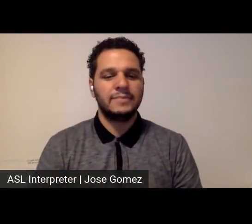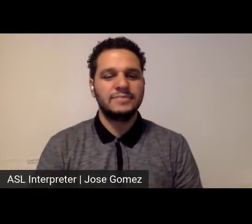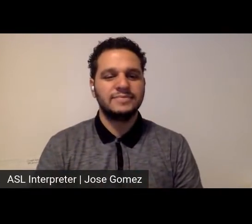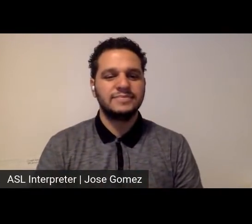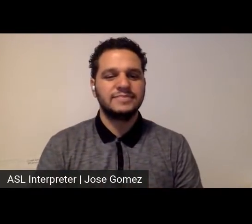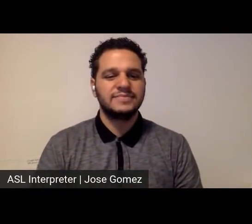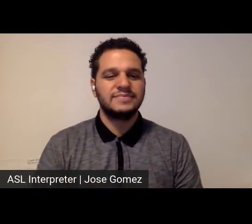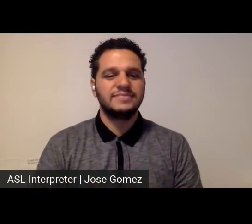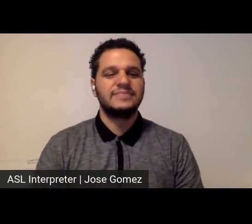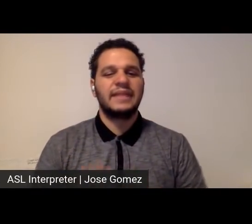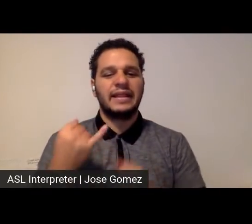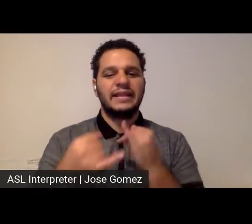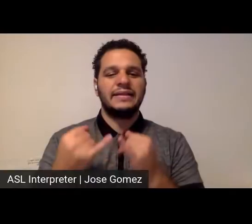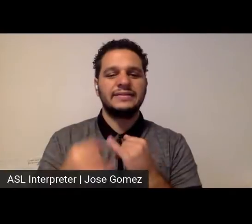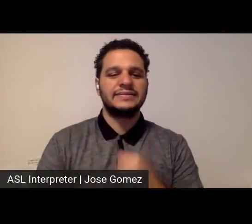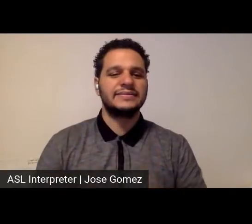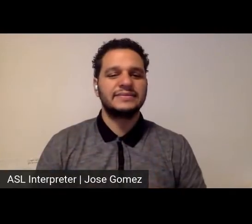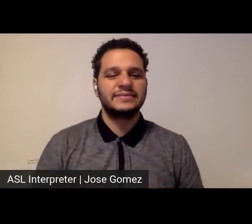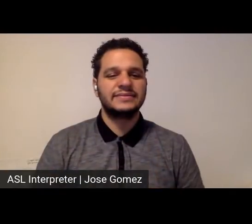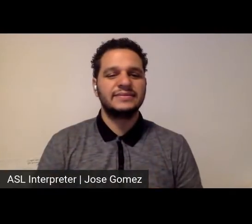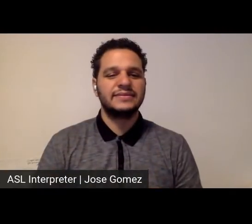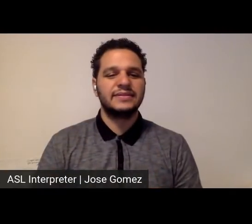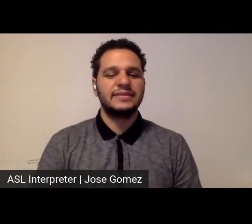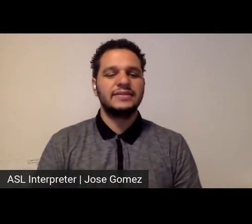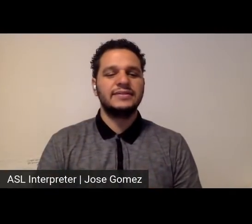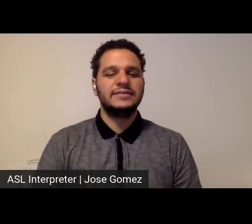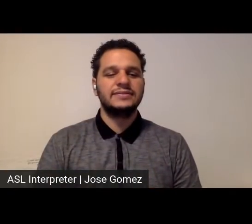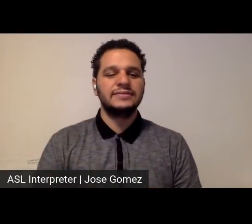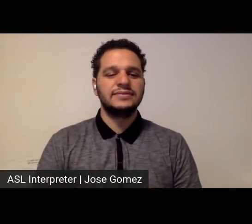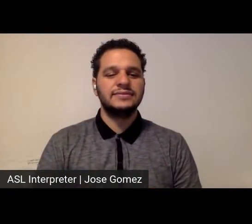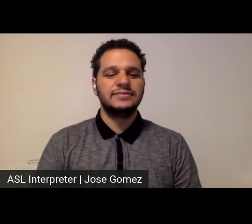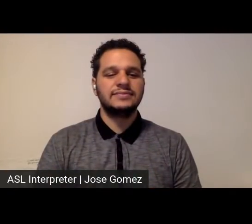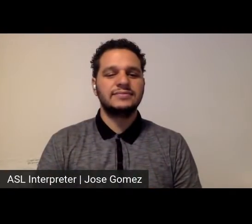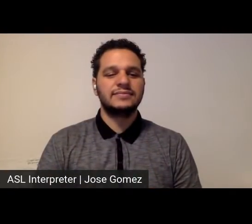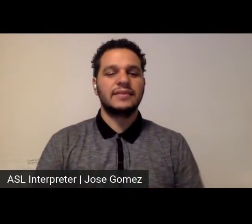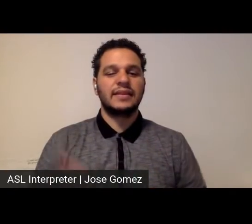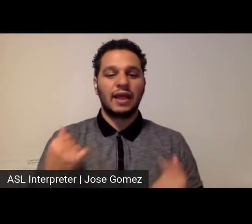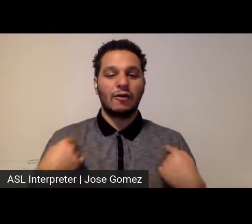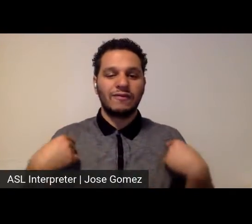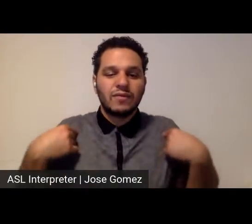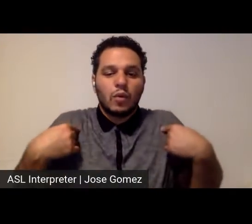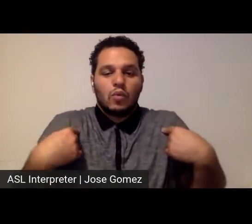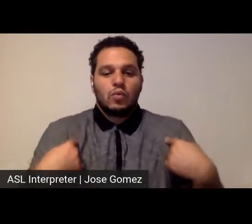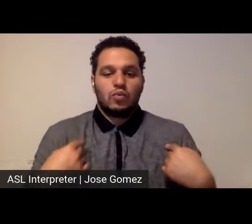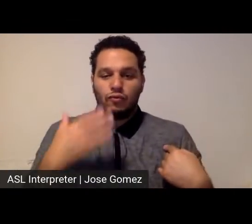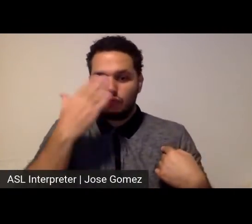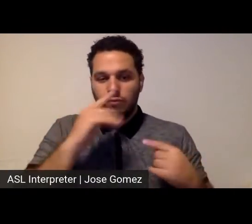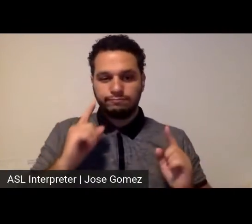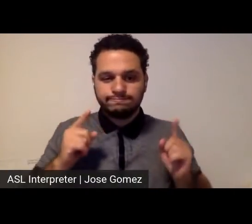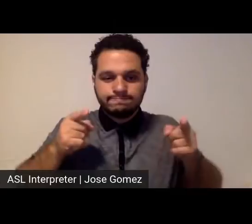and four. Coming forward and front,